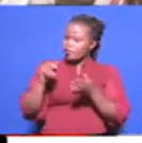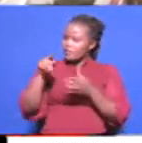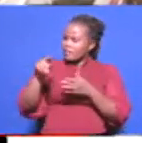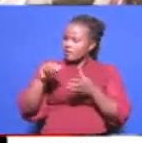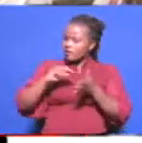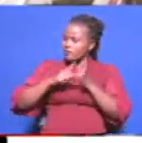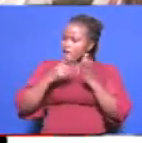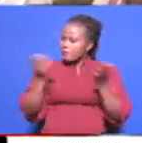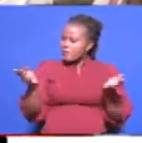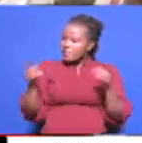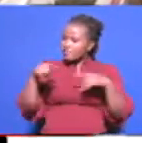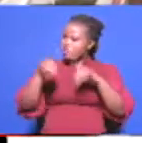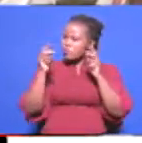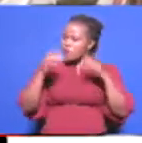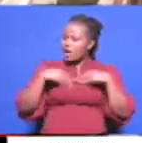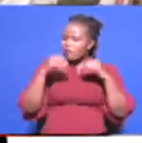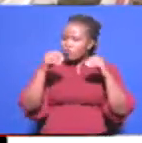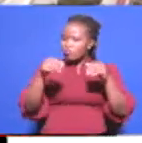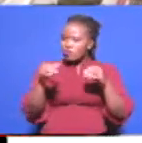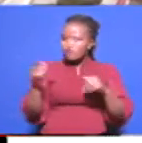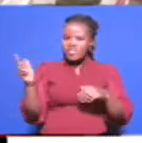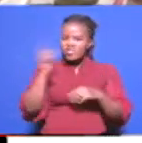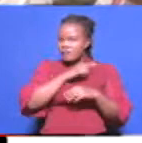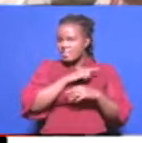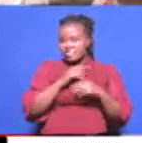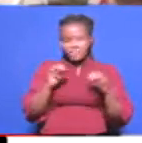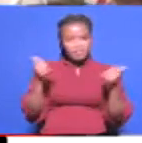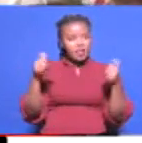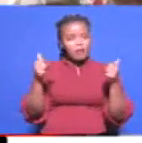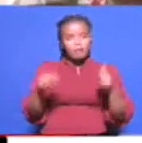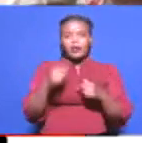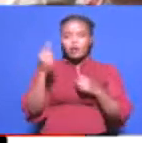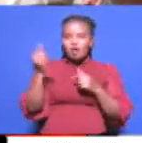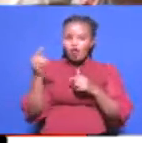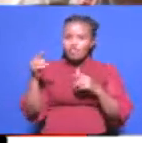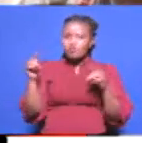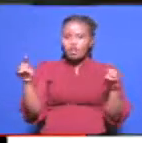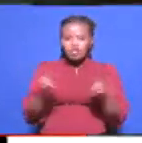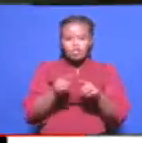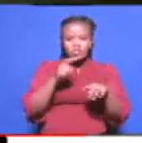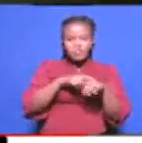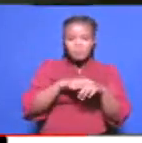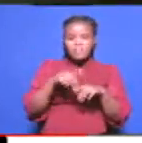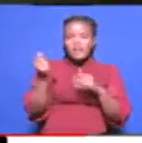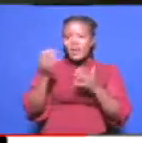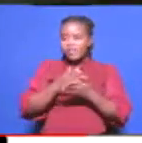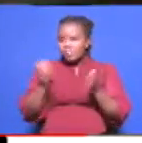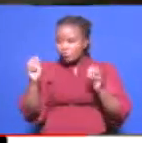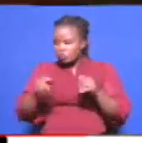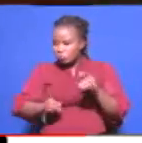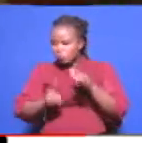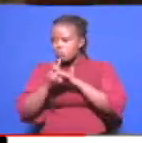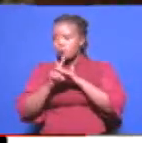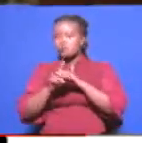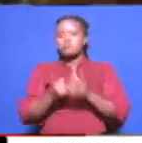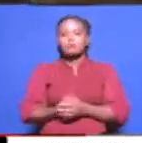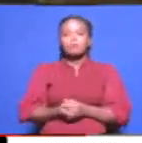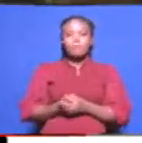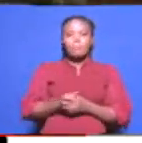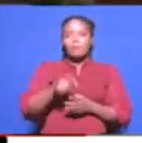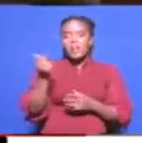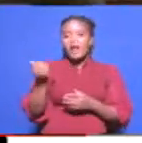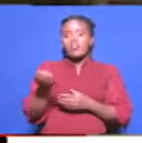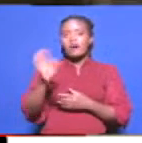ndio usha qualify ama ushapewa certificate. Kuweza tokea anything kwa chama. Aspirants under the Wiper Party have called